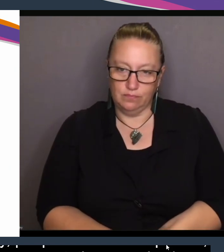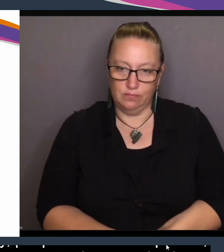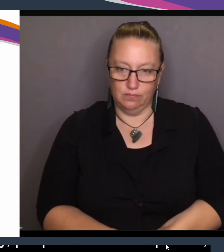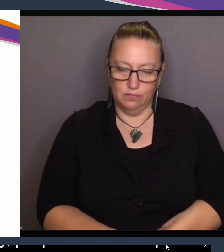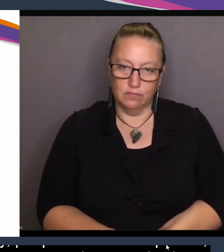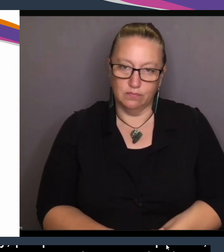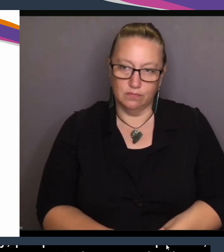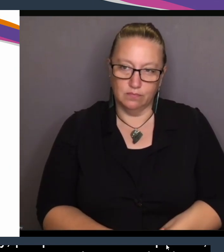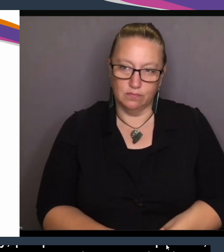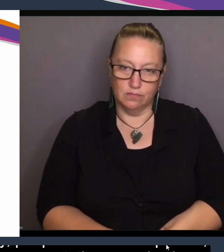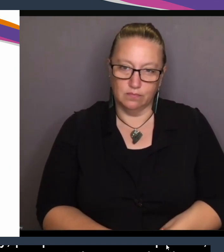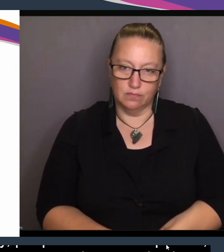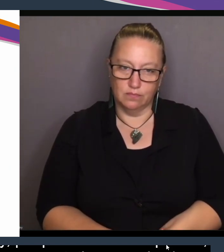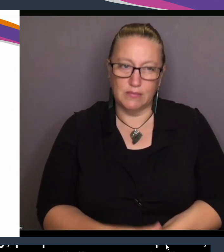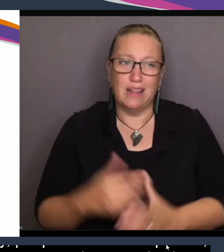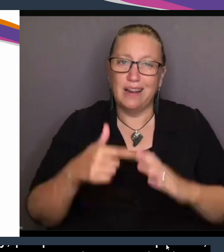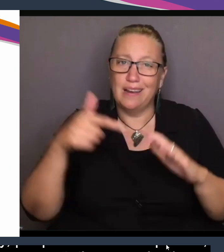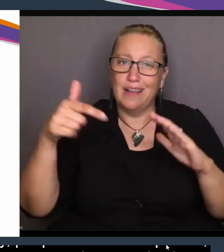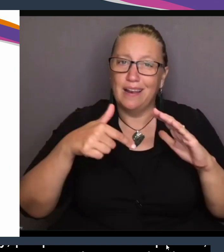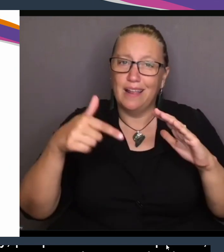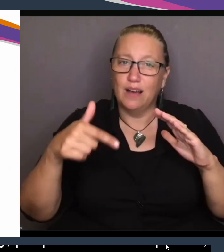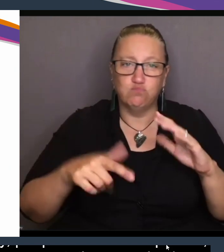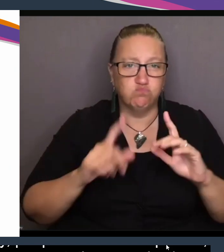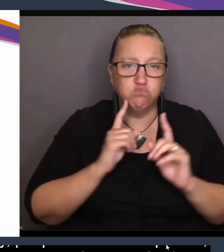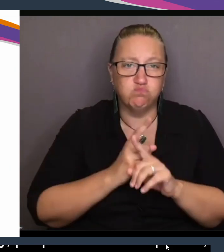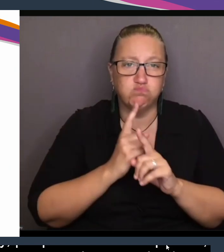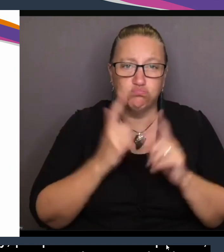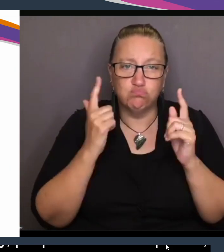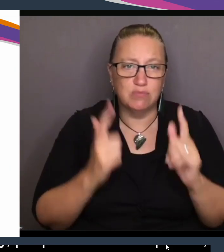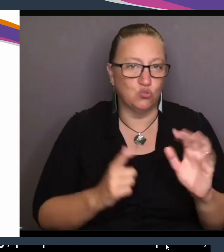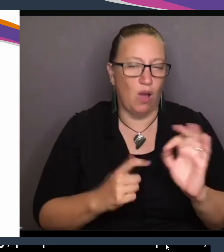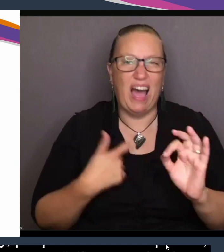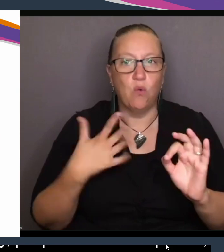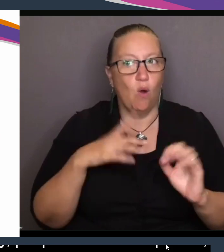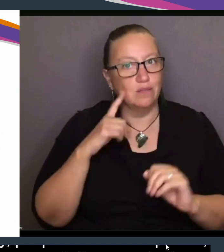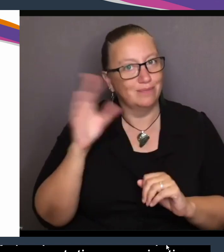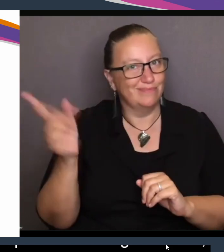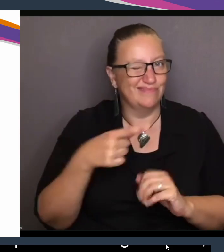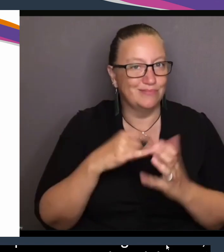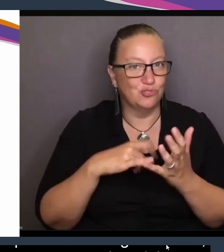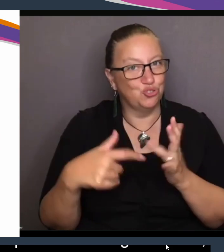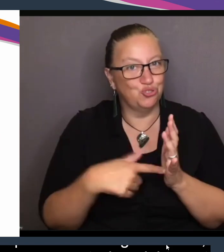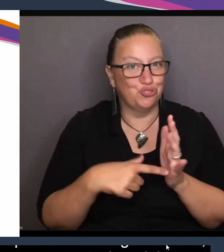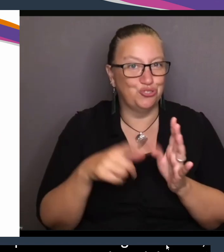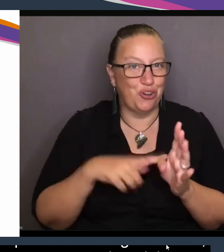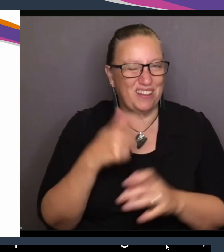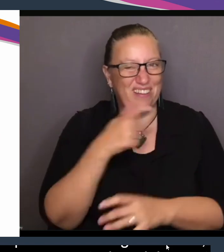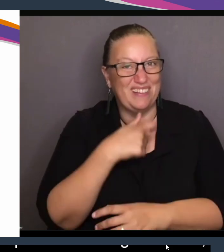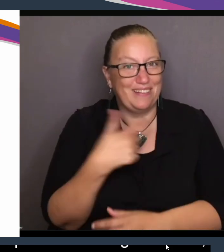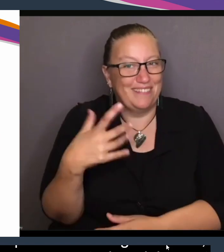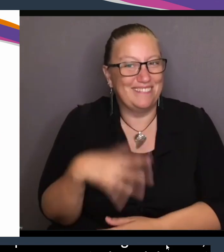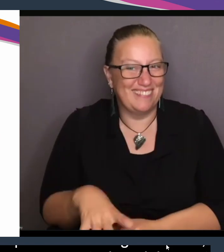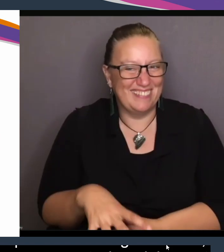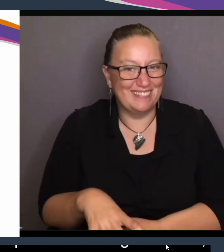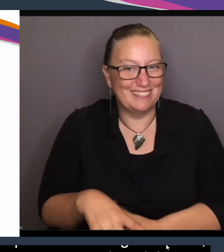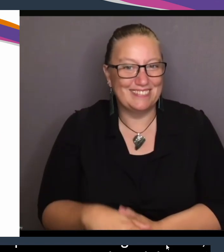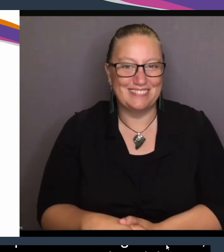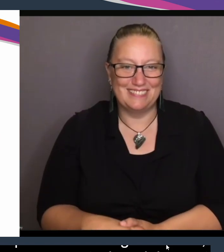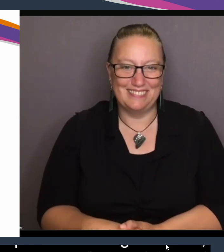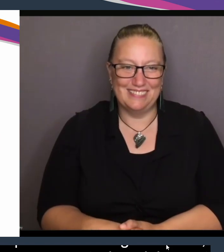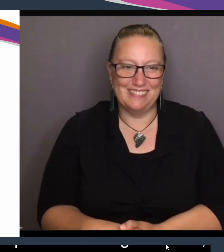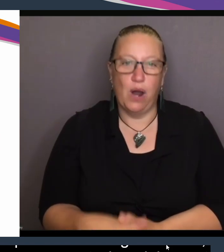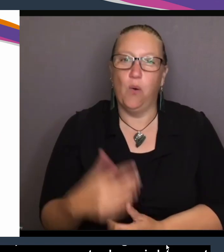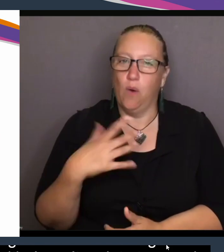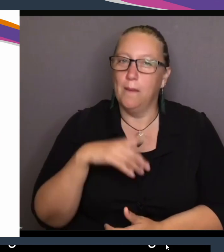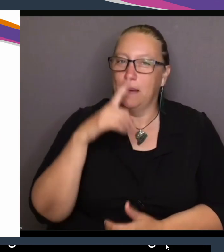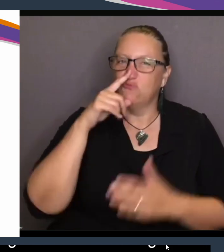I won't go into too much detail because I do really want to hear from Scotty, and this is stuff you'll be able to read. We've got things in